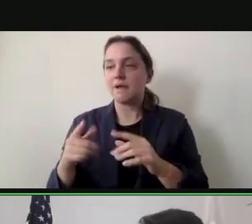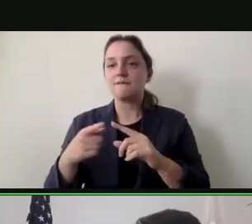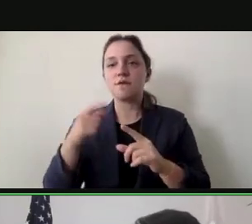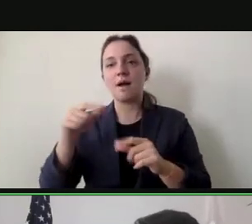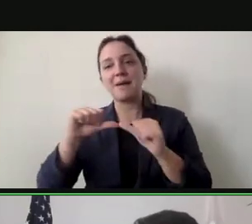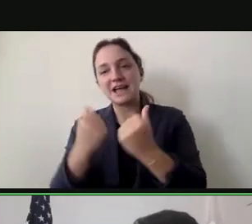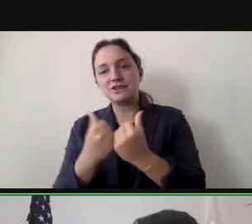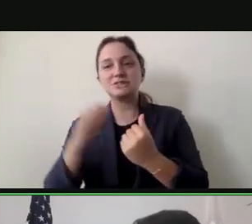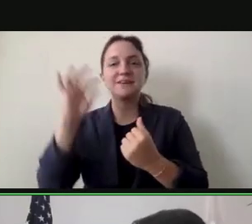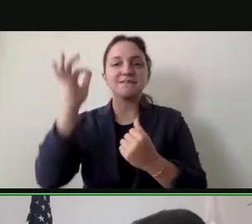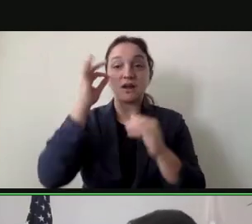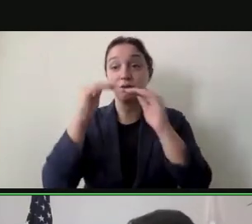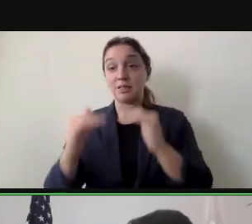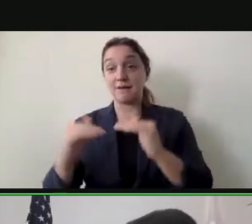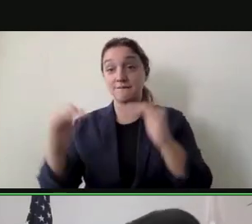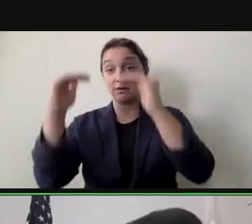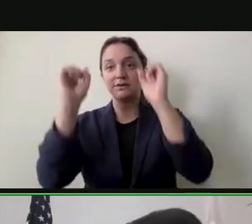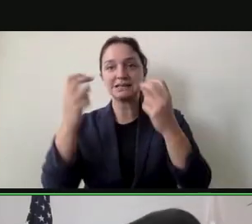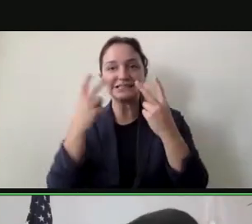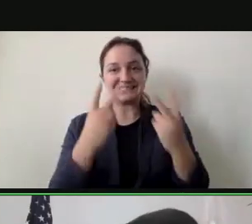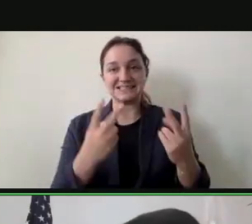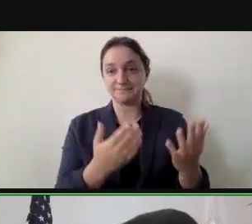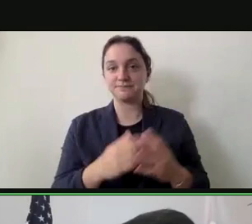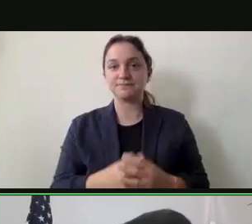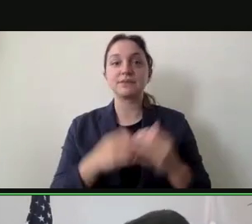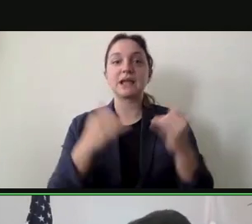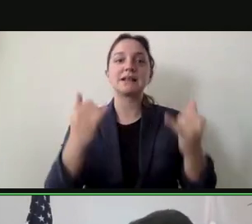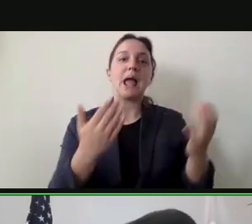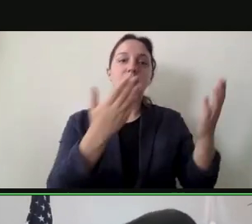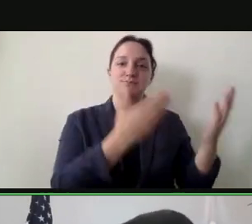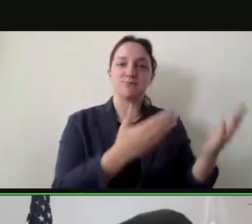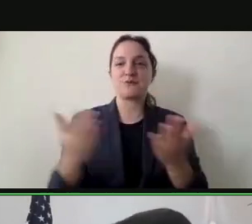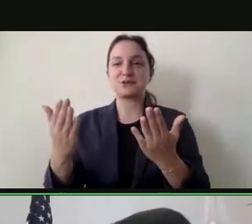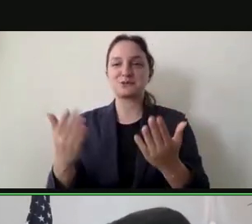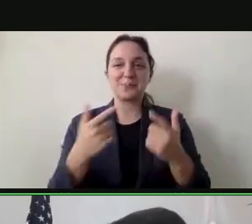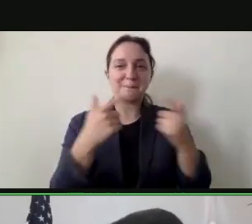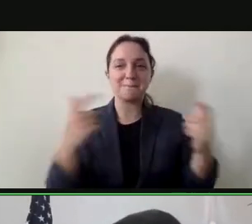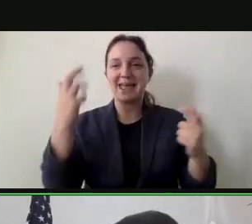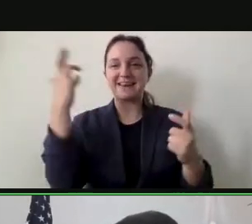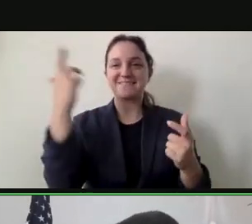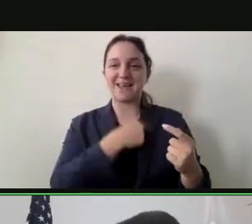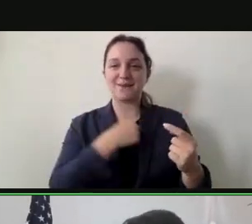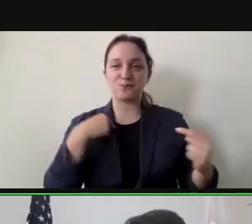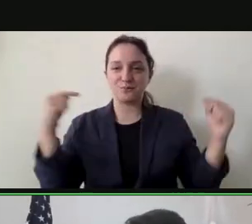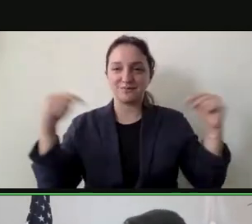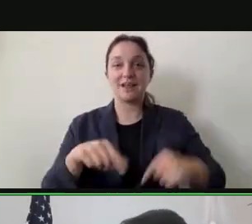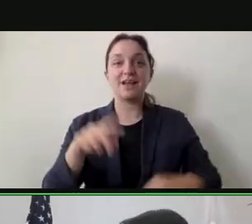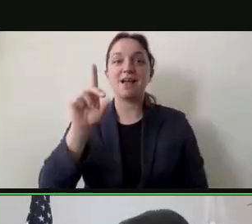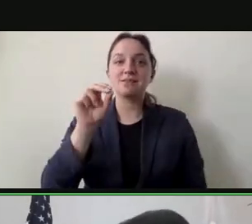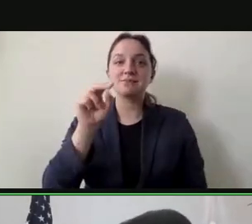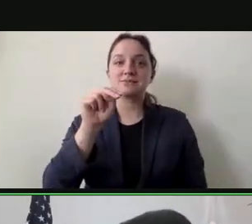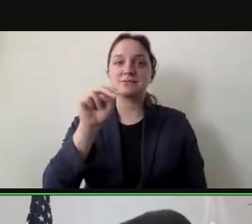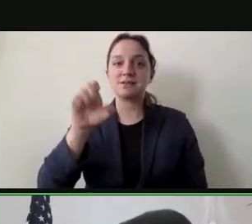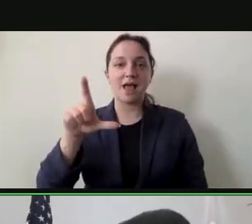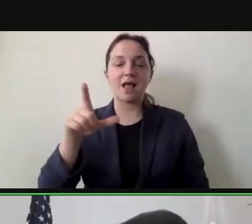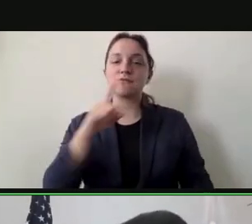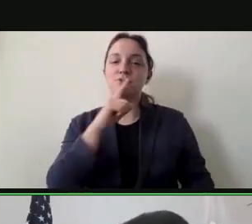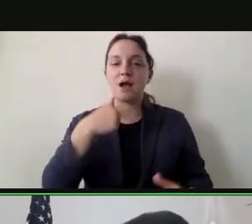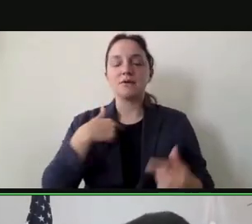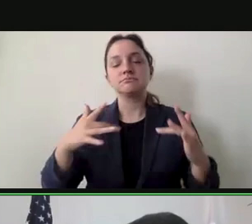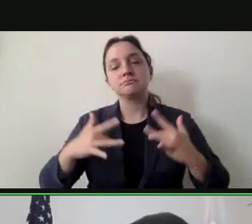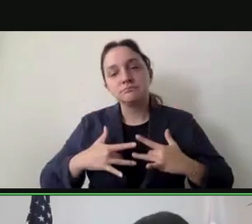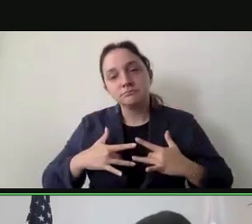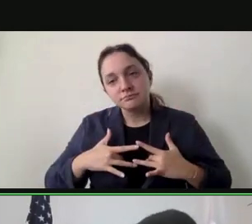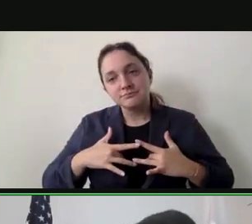headed. Moving to the main event here, and Donnel, couldn't be more pleased to introduce